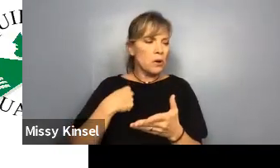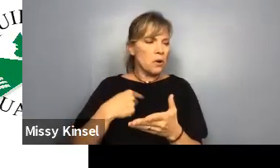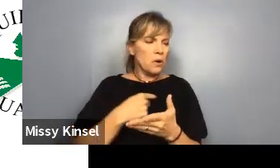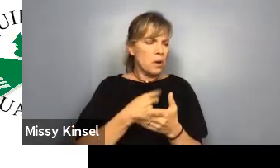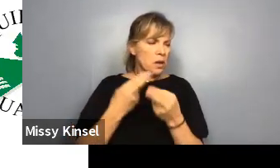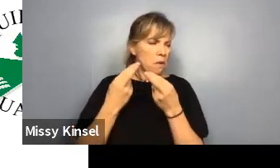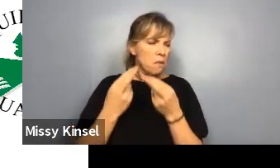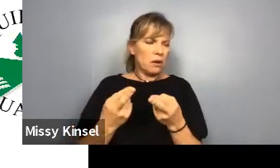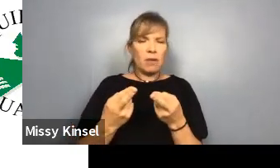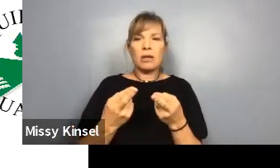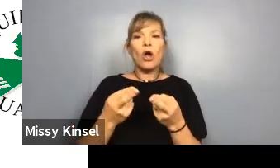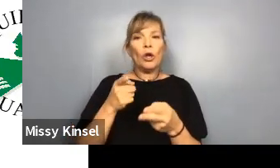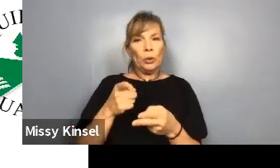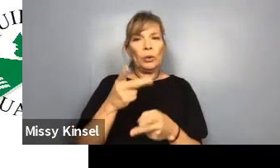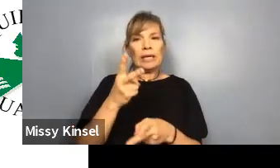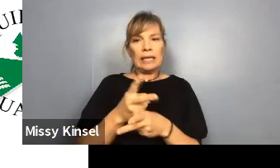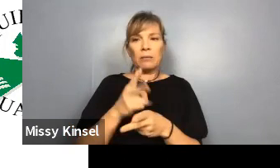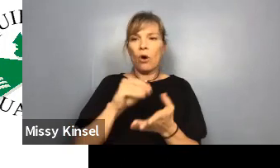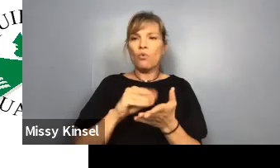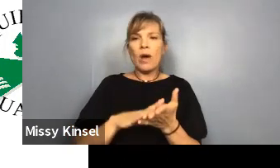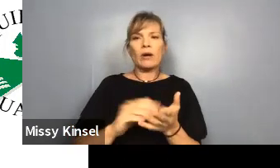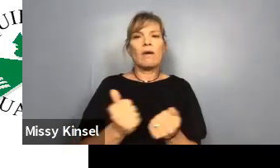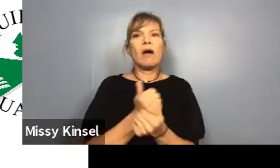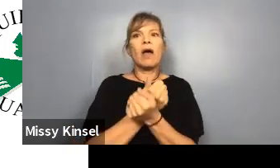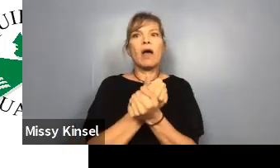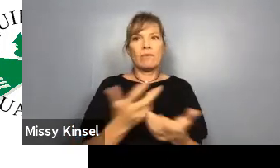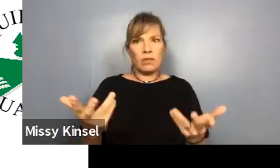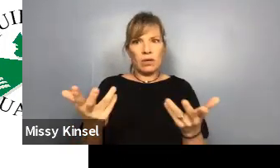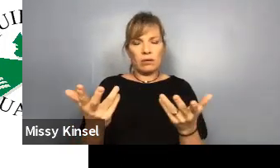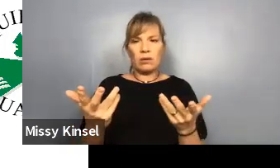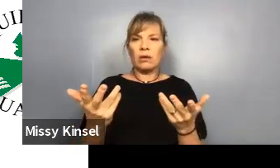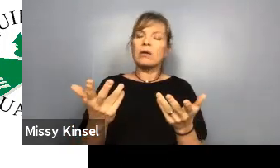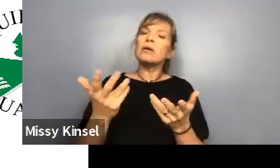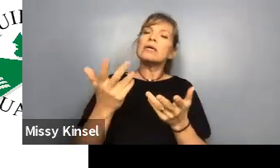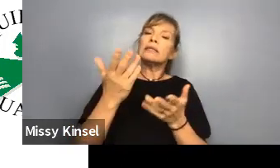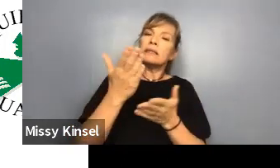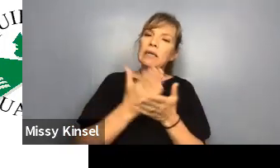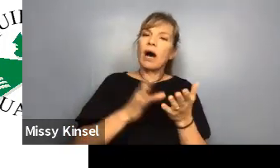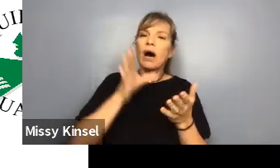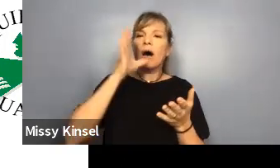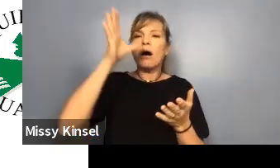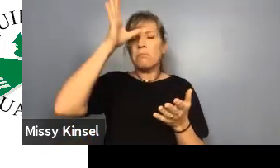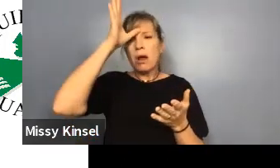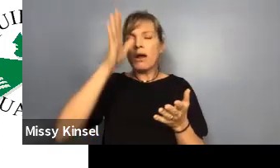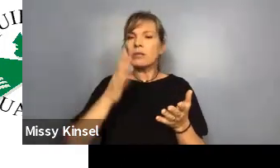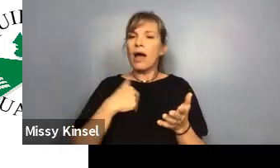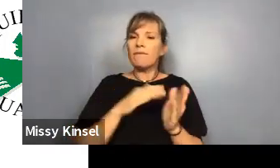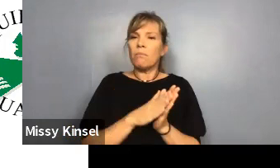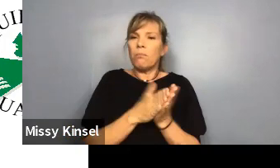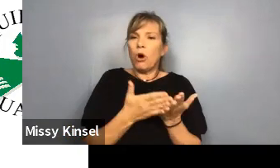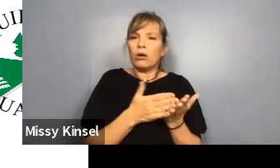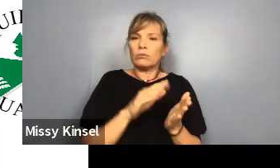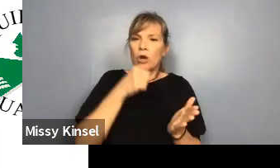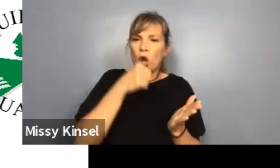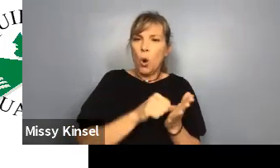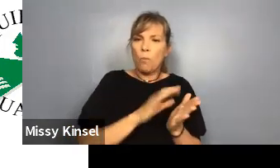you keep a record of everything. And you know, some parents already keep a notebook with what's